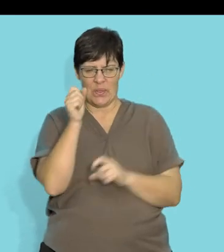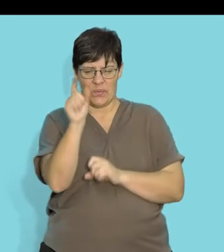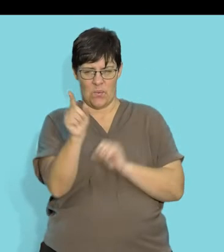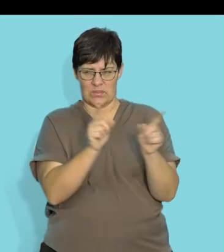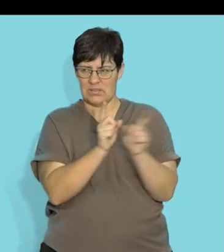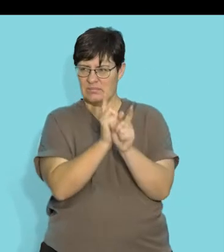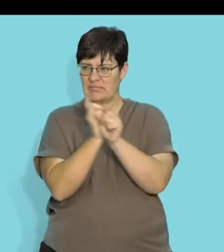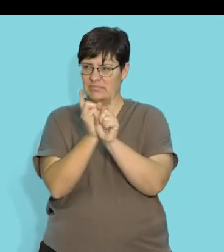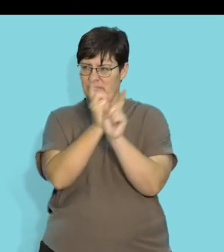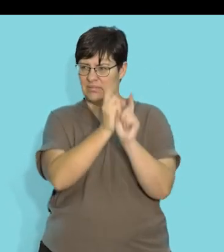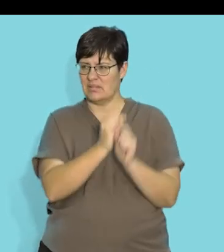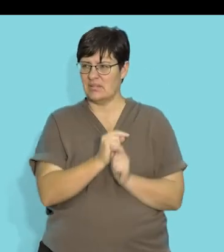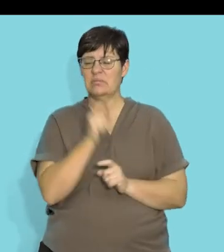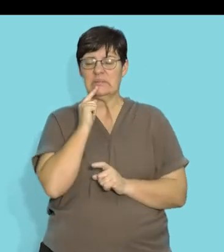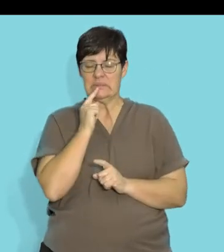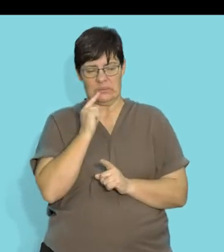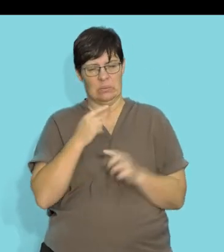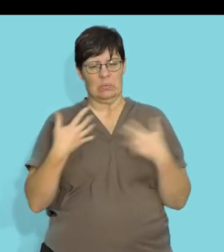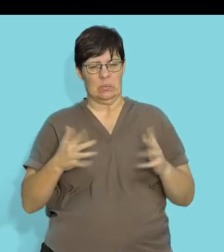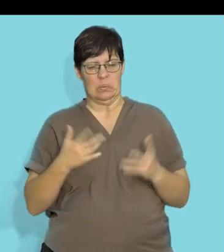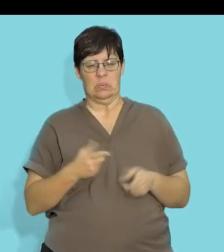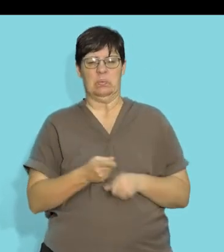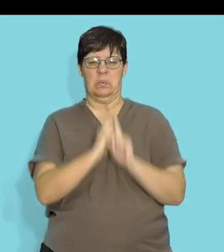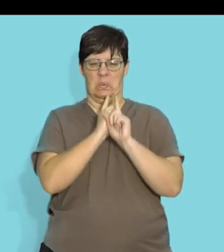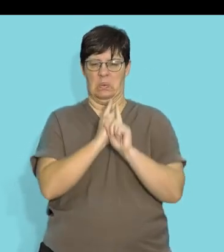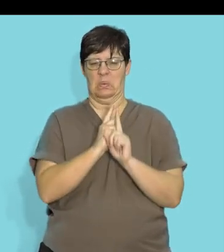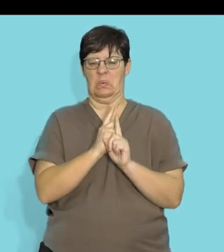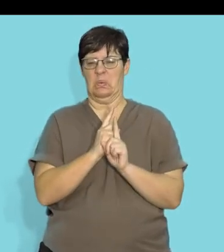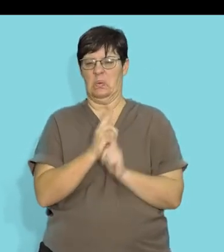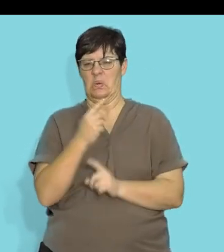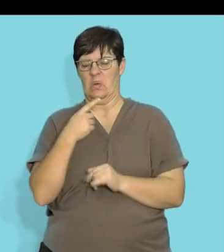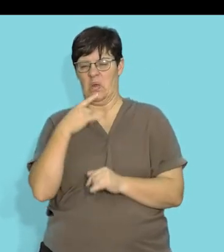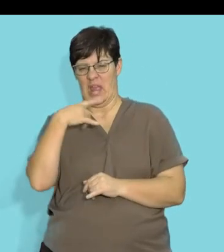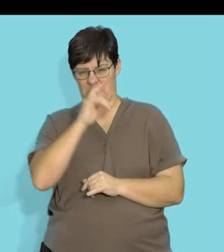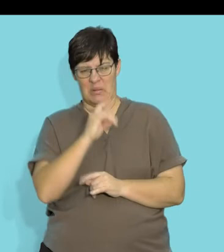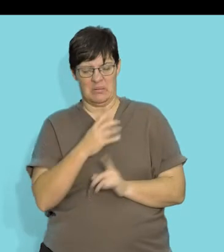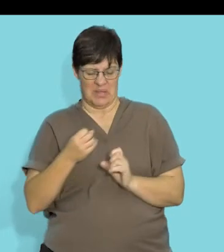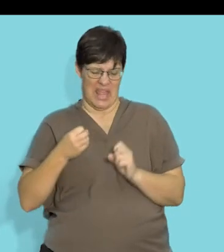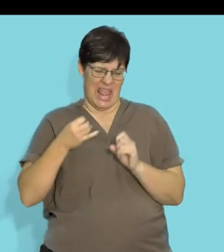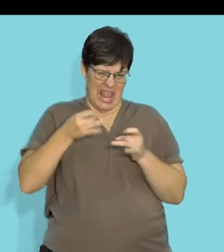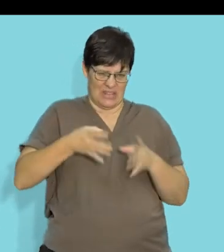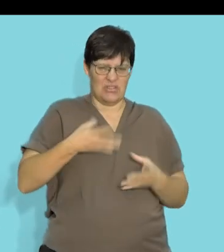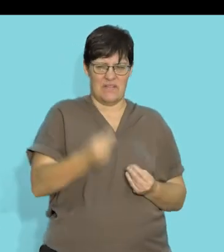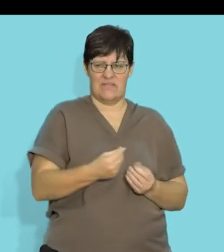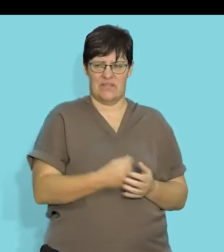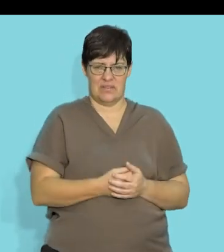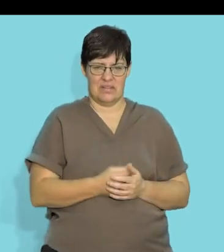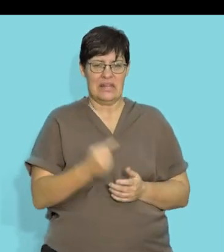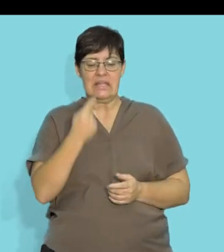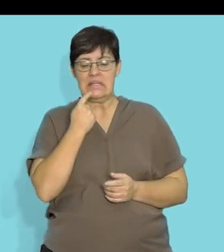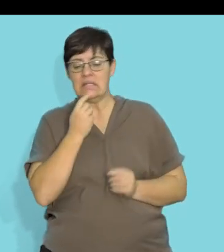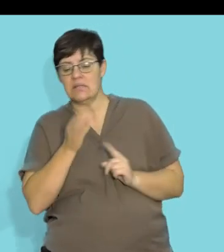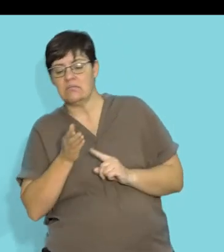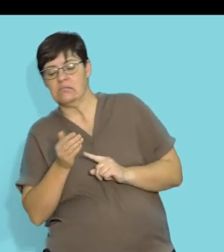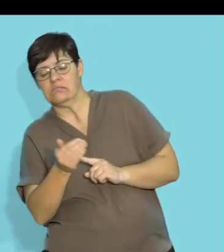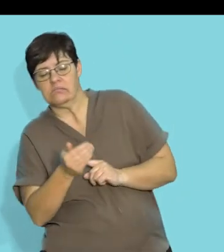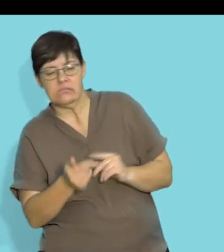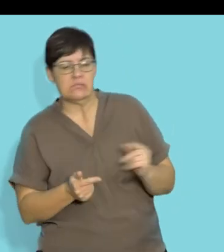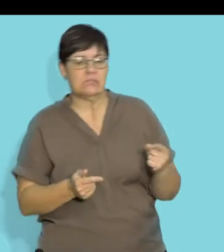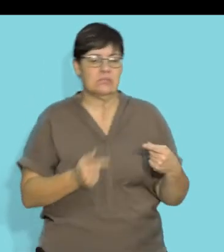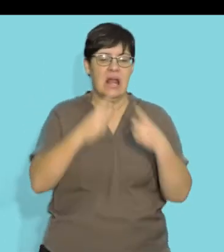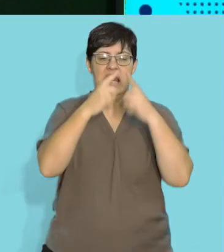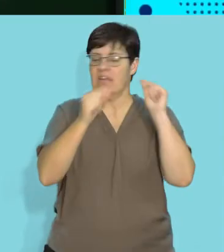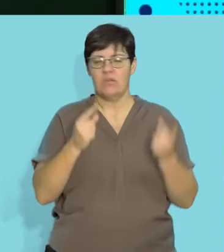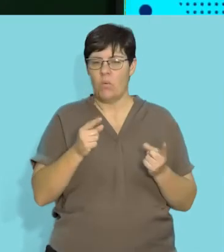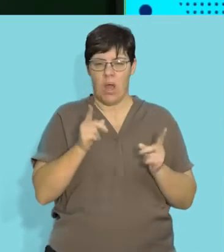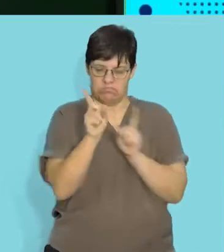be quite intimidating to herbivores and often injures them. So you find that it's not easy to get into the tender succulent